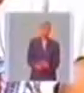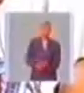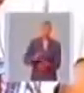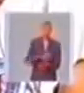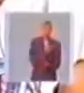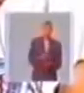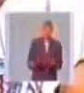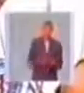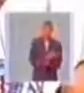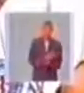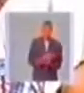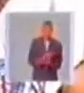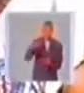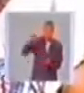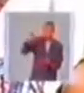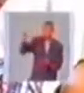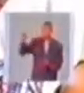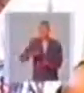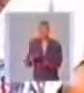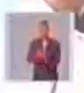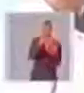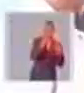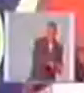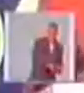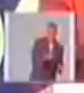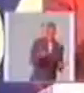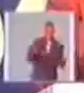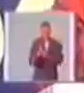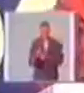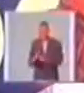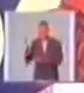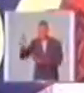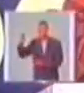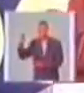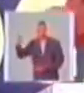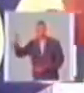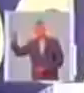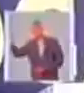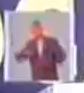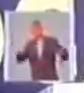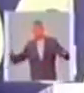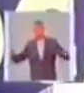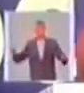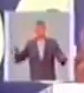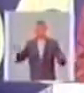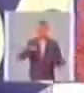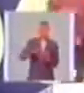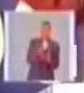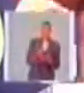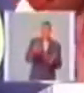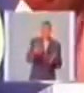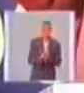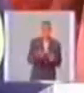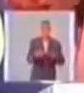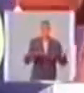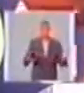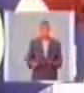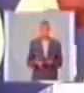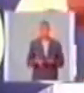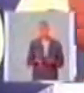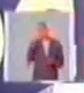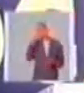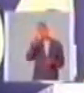say, Malachi, Tron, a woman, the following week, and a Matthew is so Tron, there. Debbie, from Malachi to Matthew, no, I have